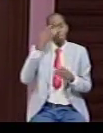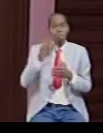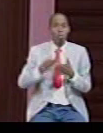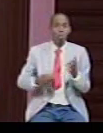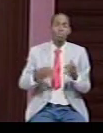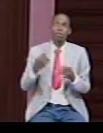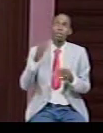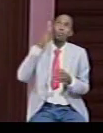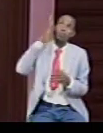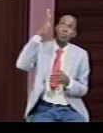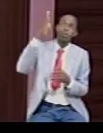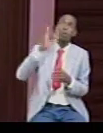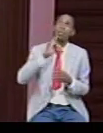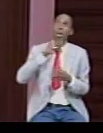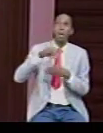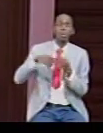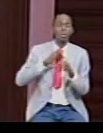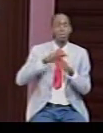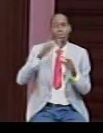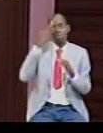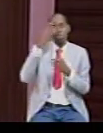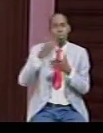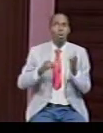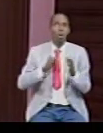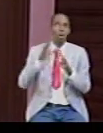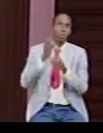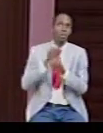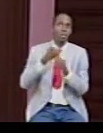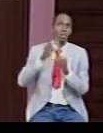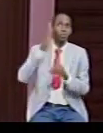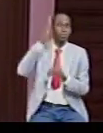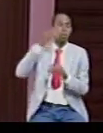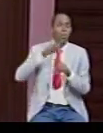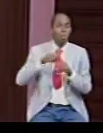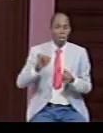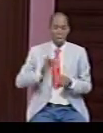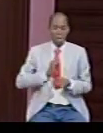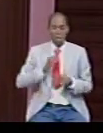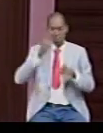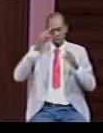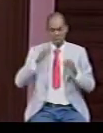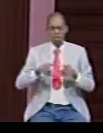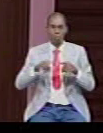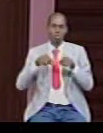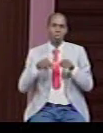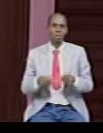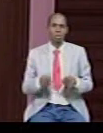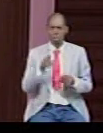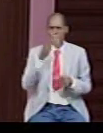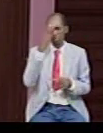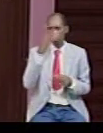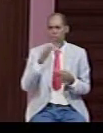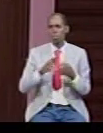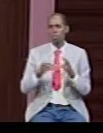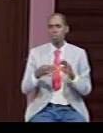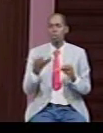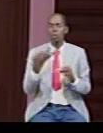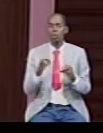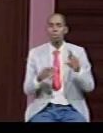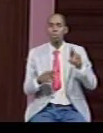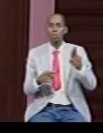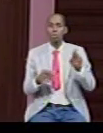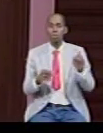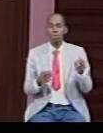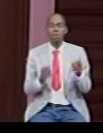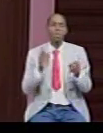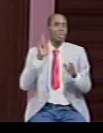I don't know what I'm going to get, but I am going to stay. And eventually, if you know the story of Ruth, she became